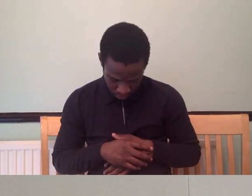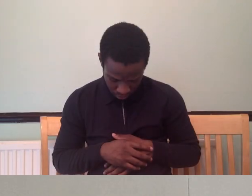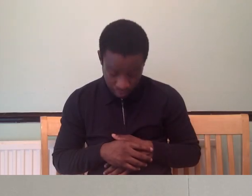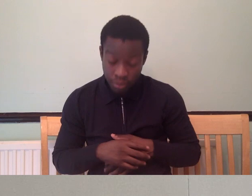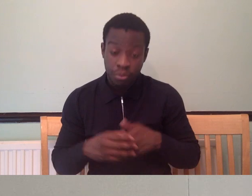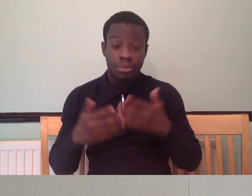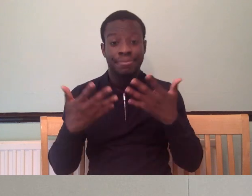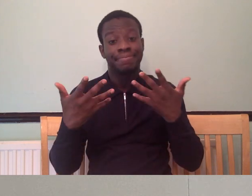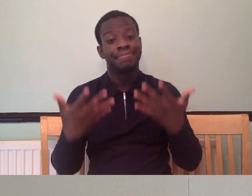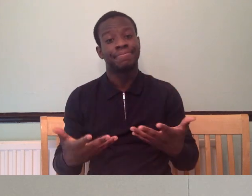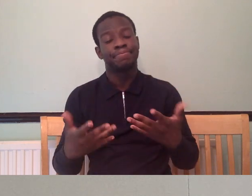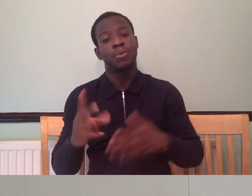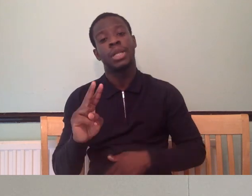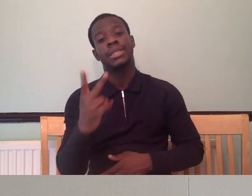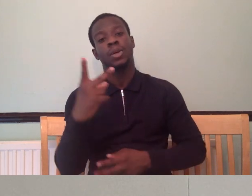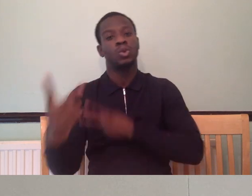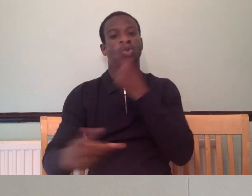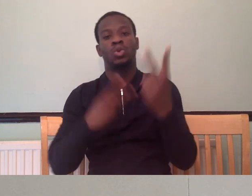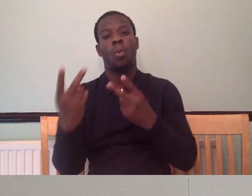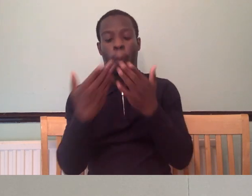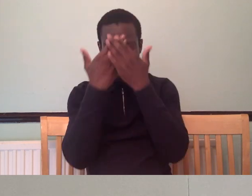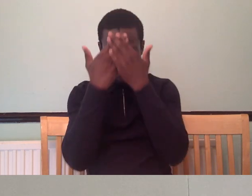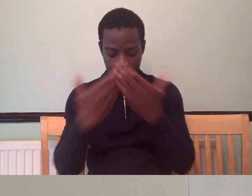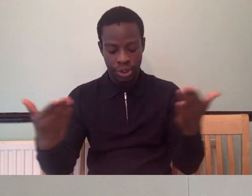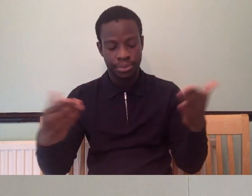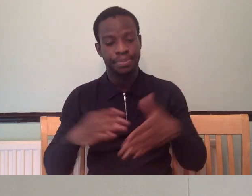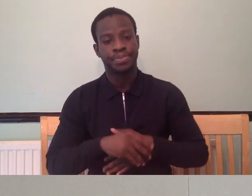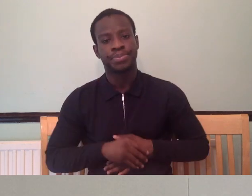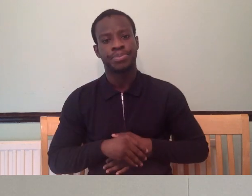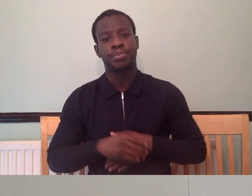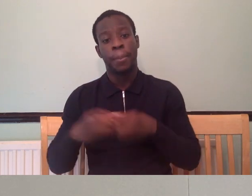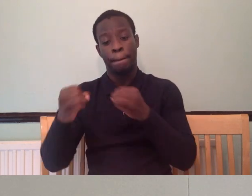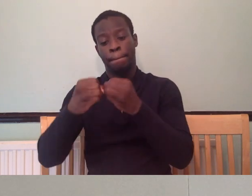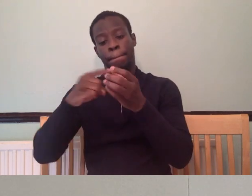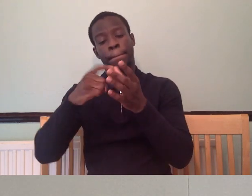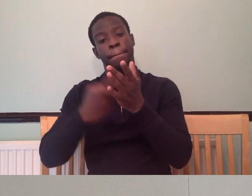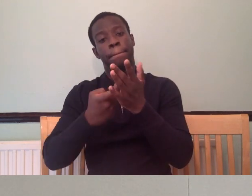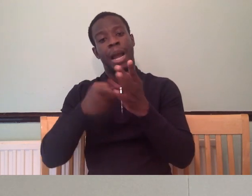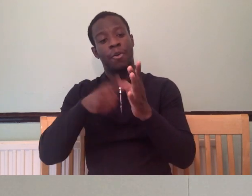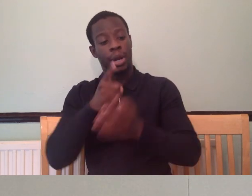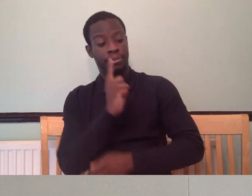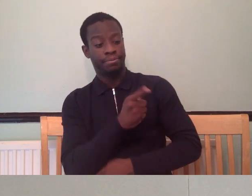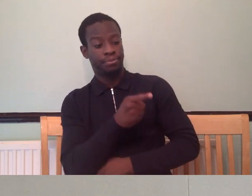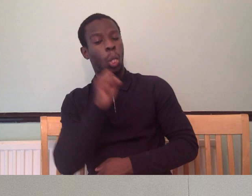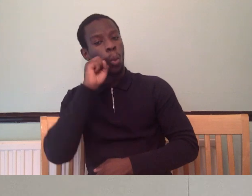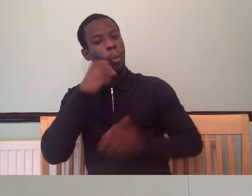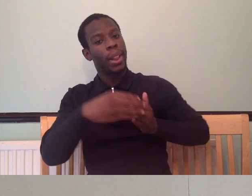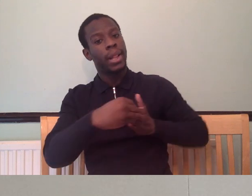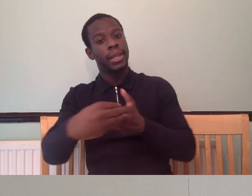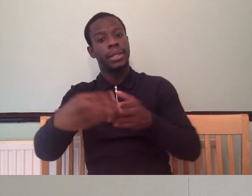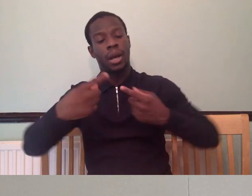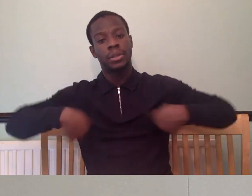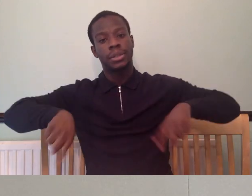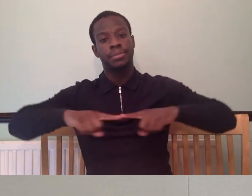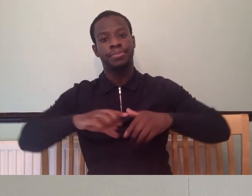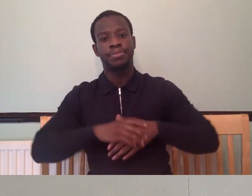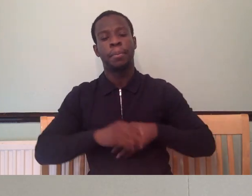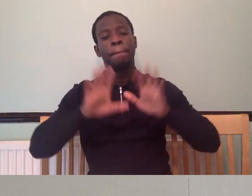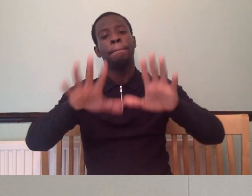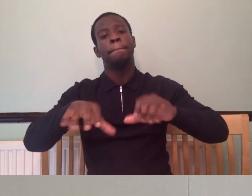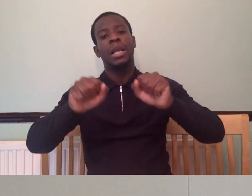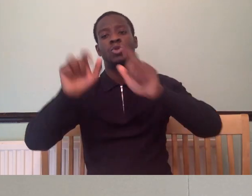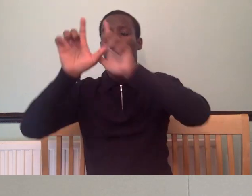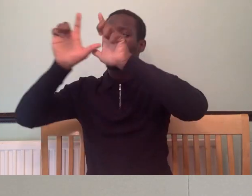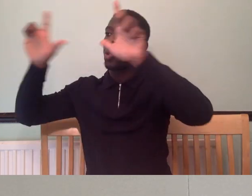We're going to sing our second song of worship this morning, and Barry is going to lead us as we sing together, "Bless the Lord,